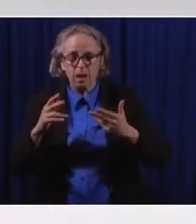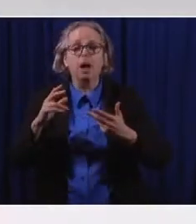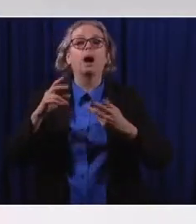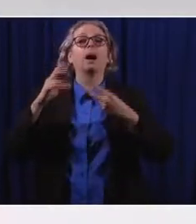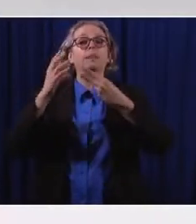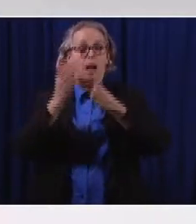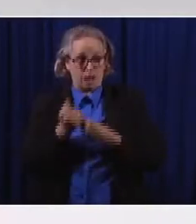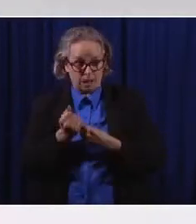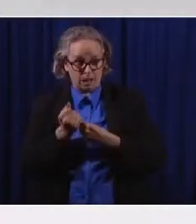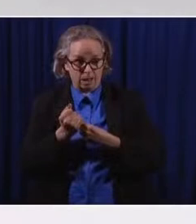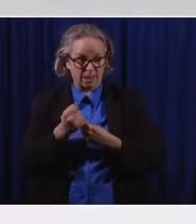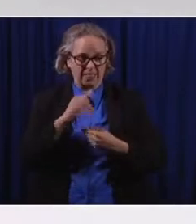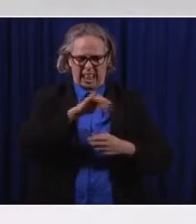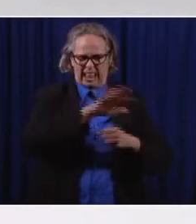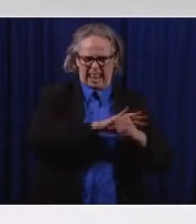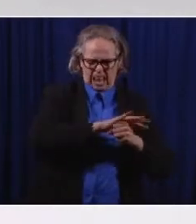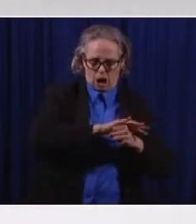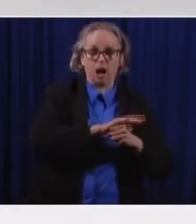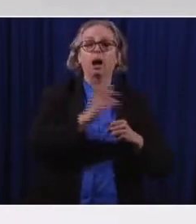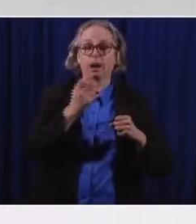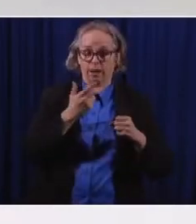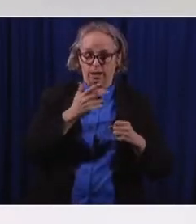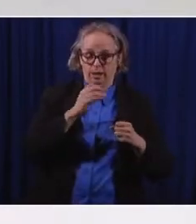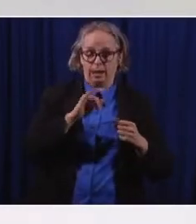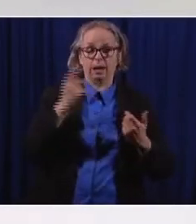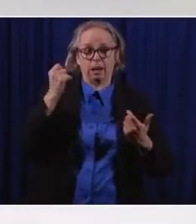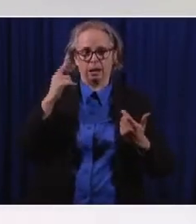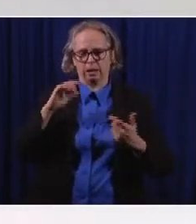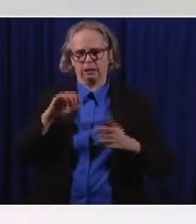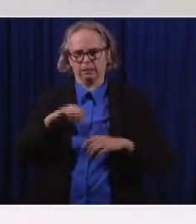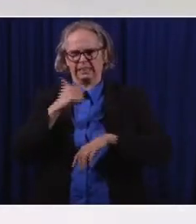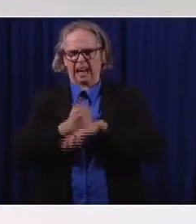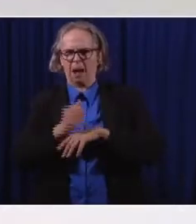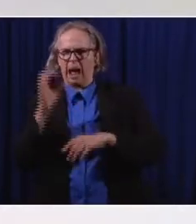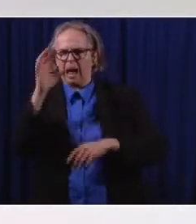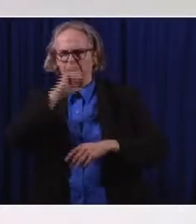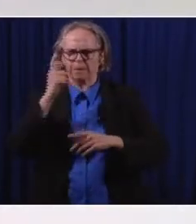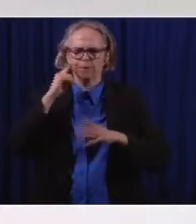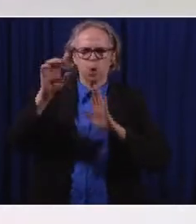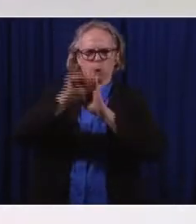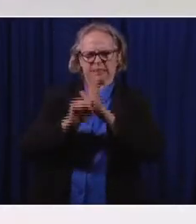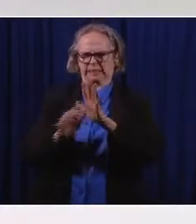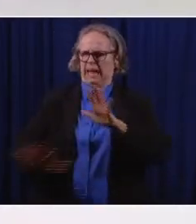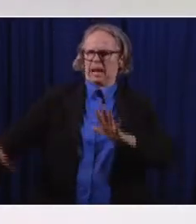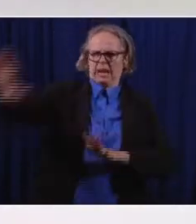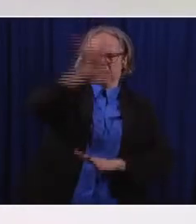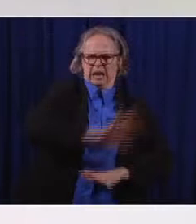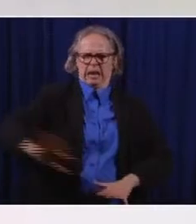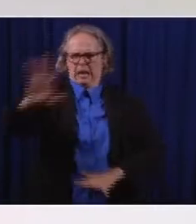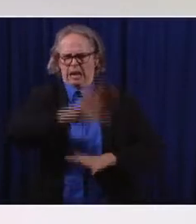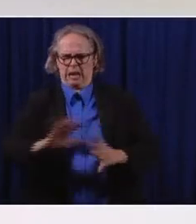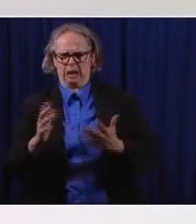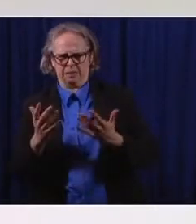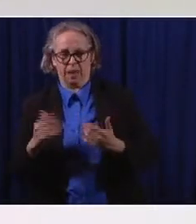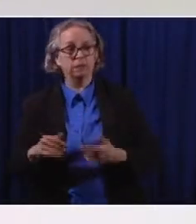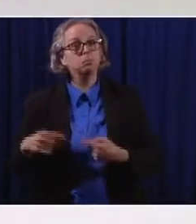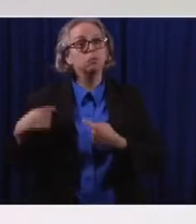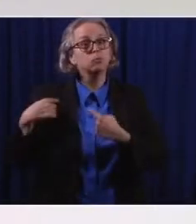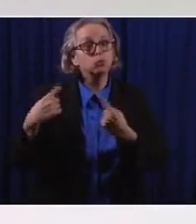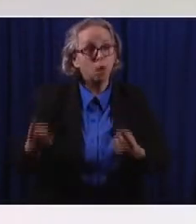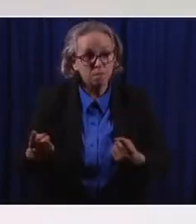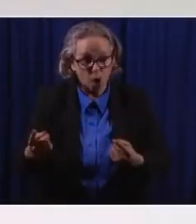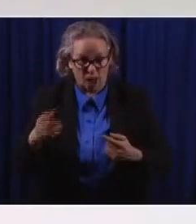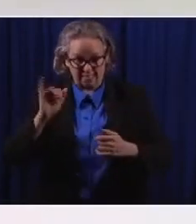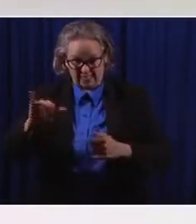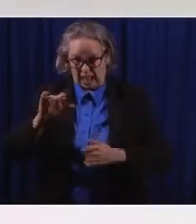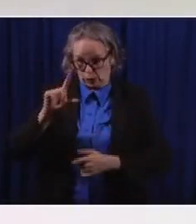the state to come up with these estimates that would be a statewide estimate of prevalence. So over these 20 days in July, from July 9th to